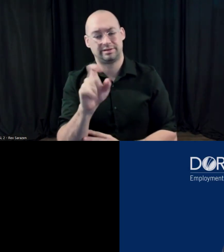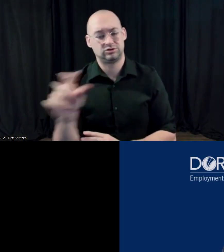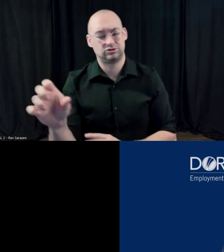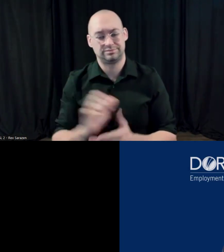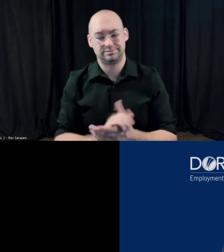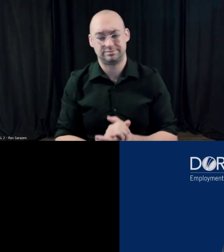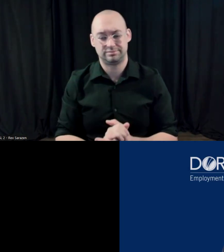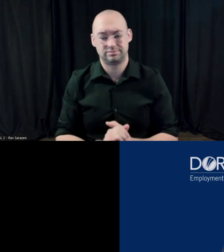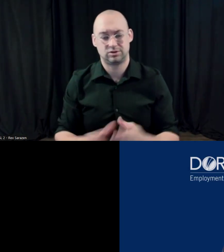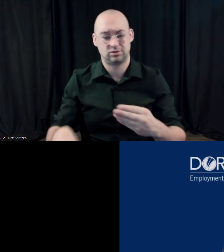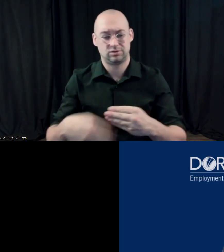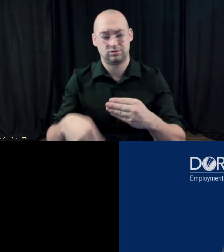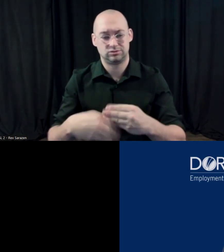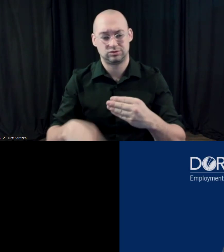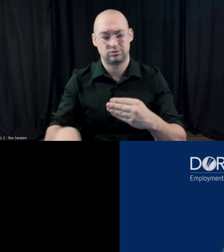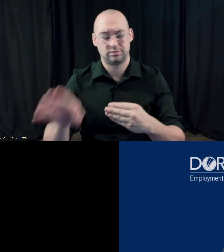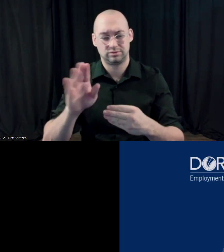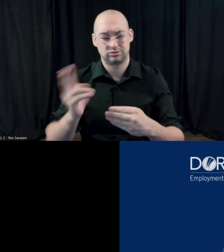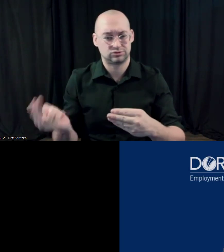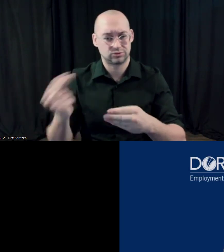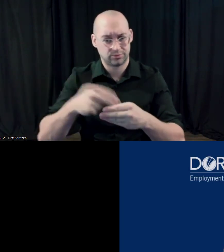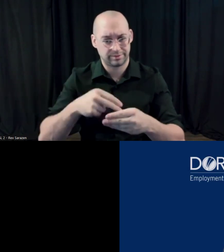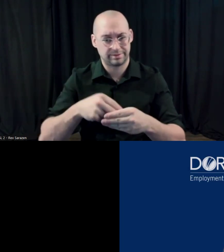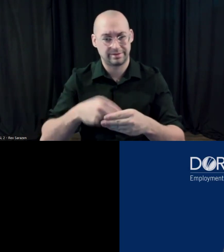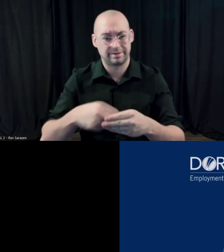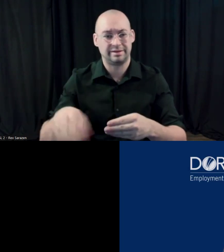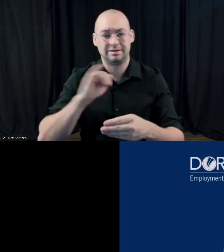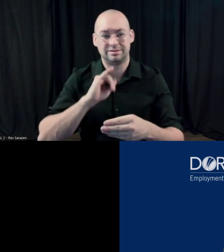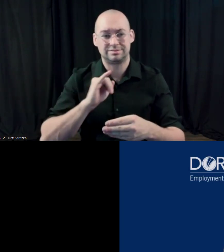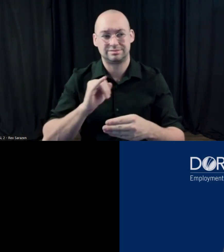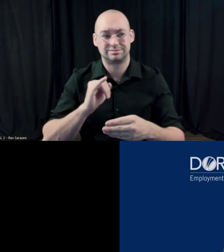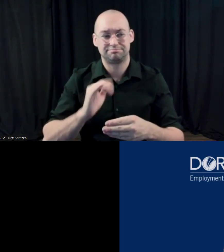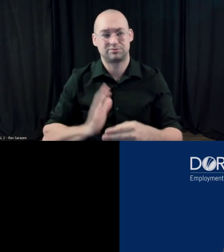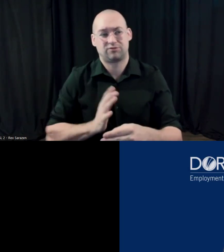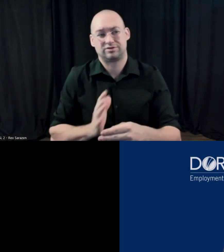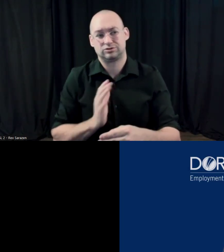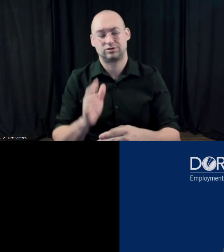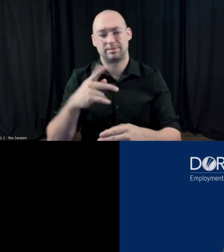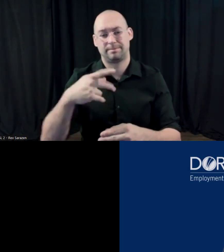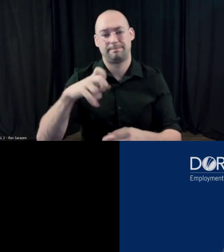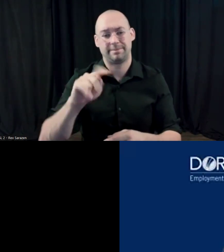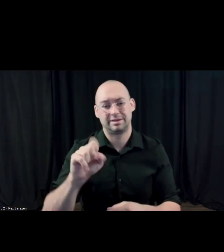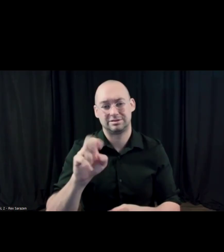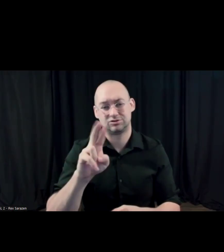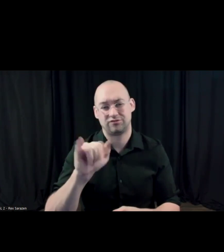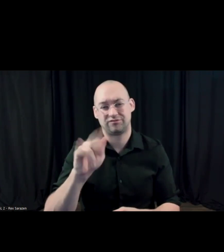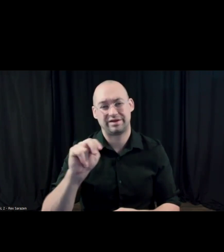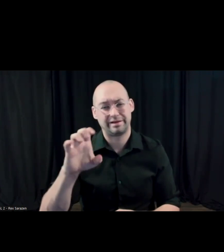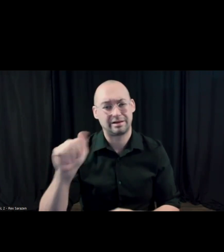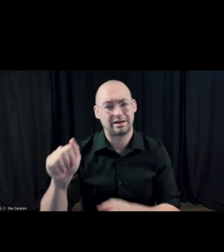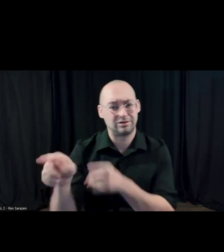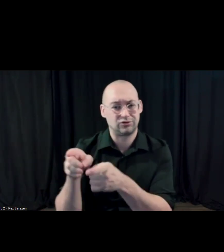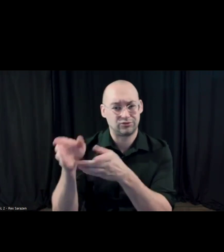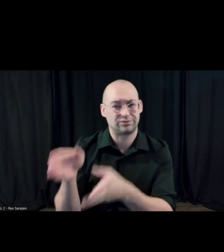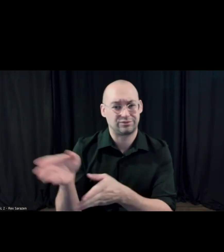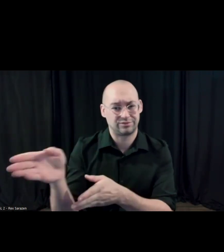Also joining Director Rutledge, as you likely know, we have officially Director Pete Cervinka at the Department of Developmental Services, as well as